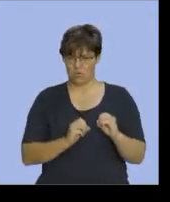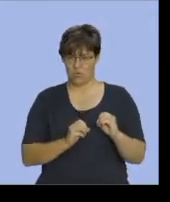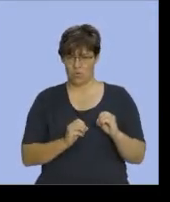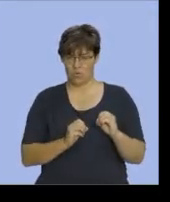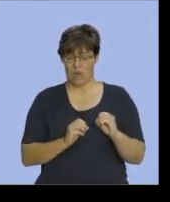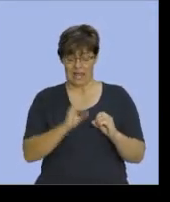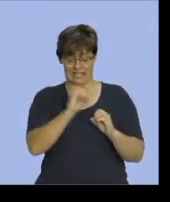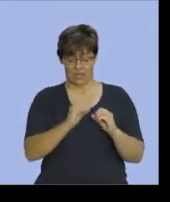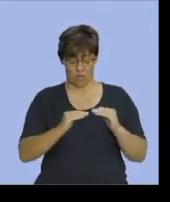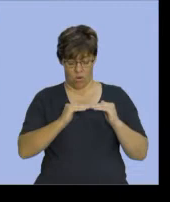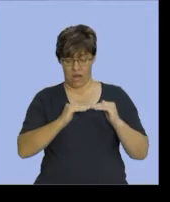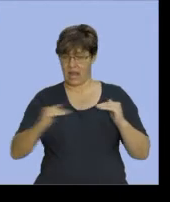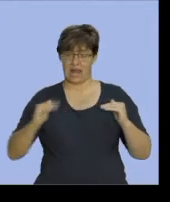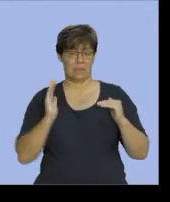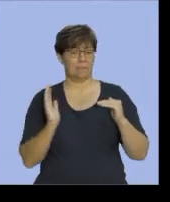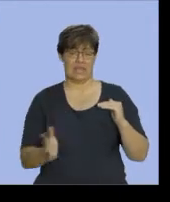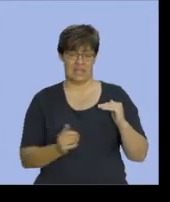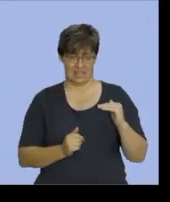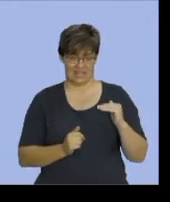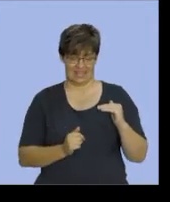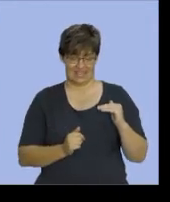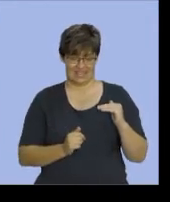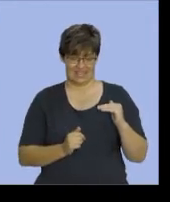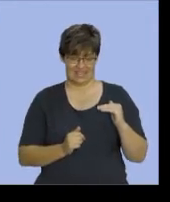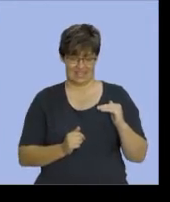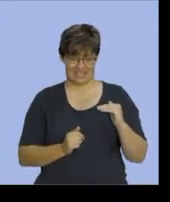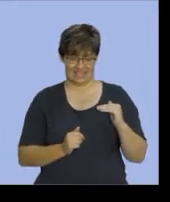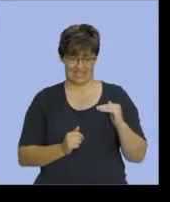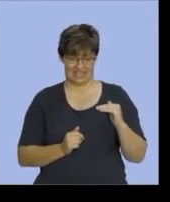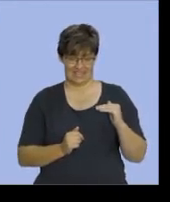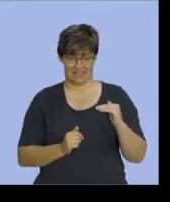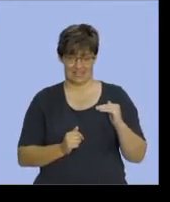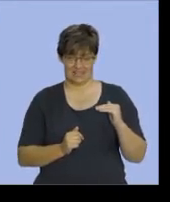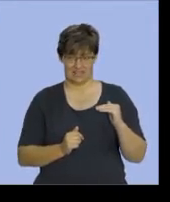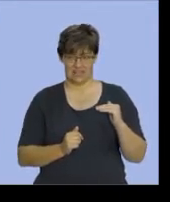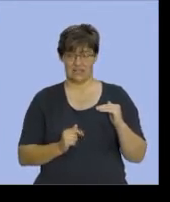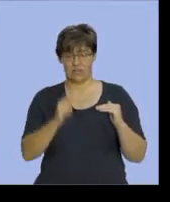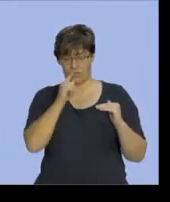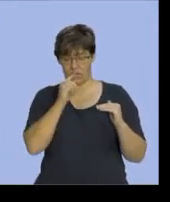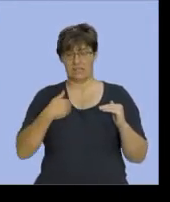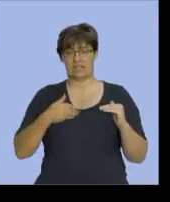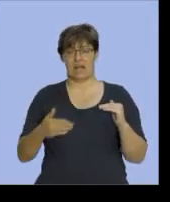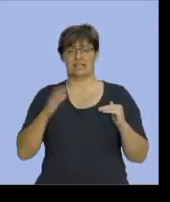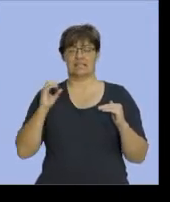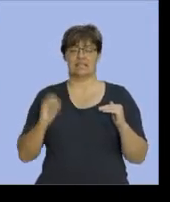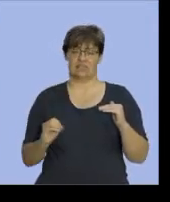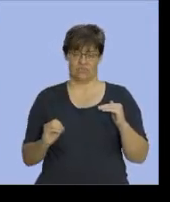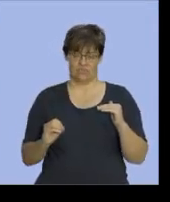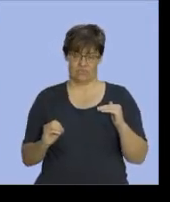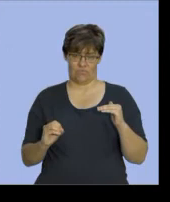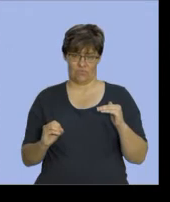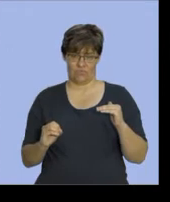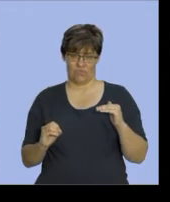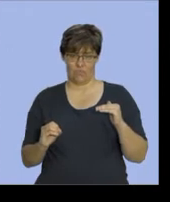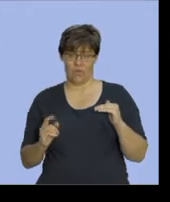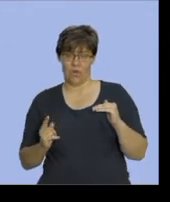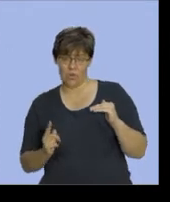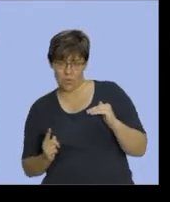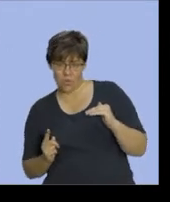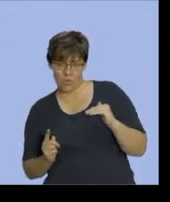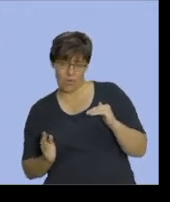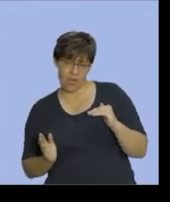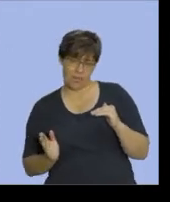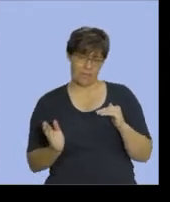0 degrees? Is because at this point here on the positive x-axis, we normally start from 0